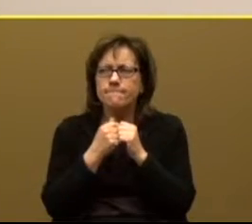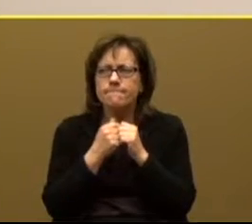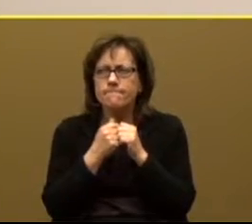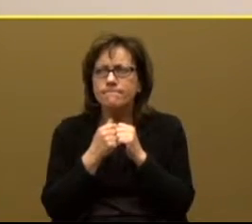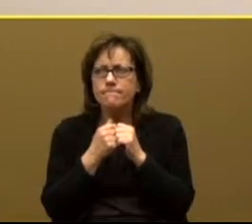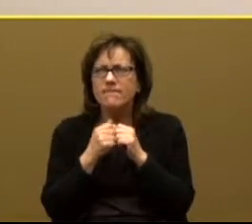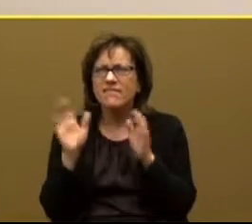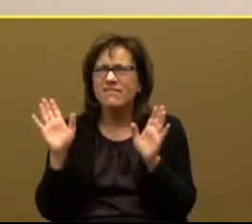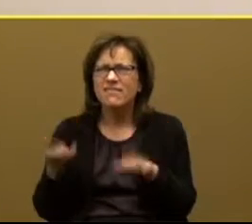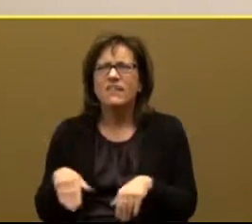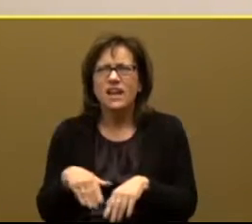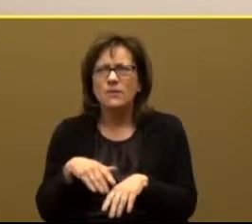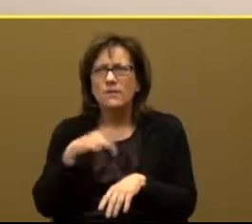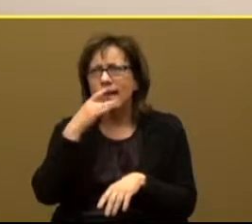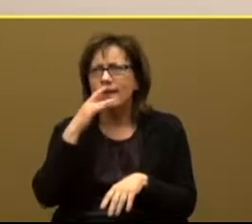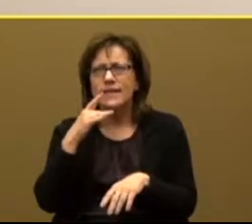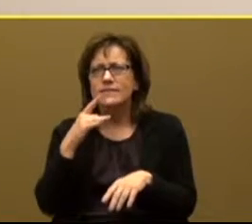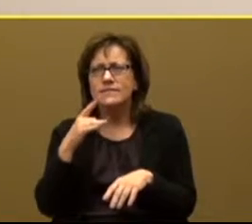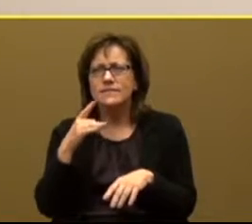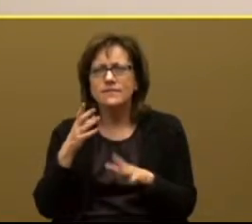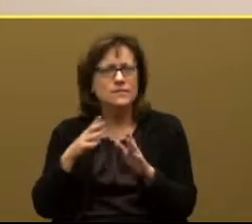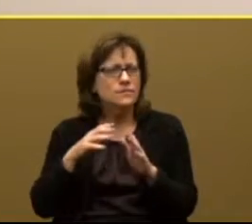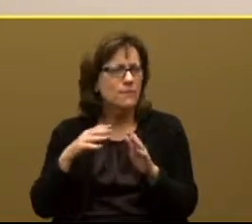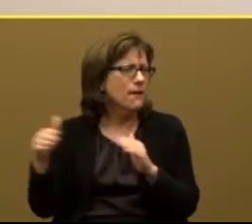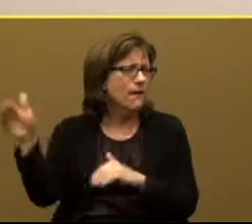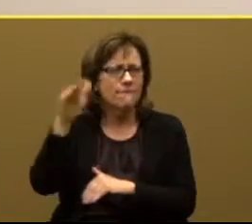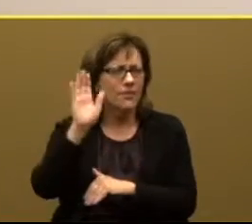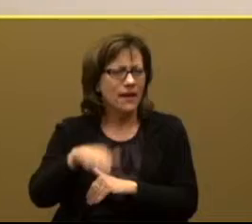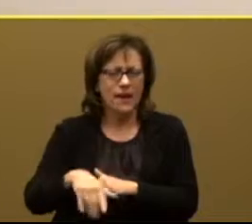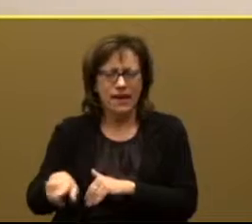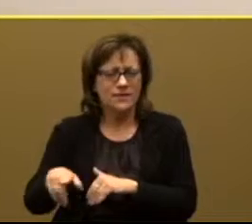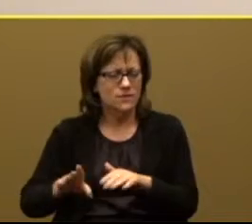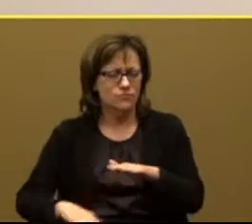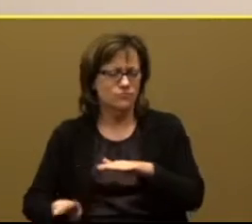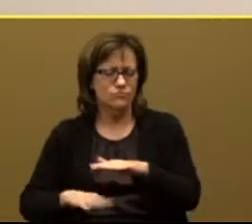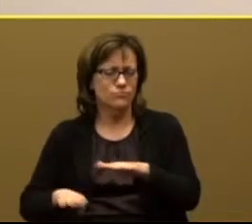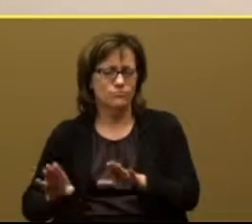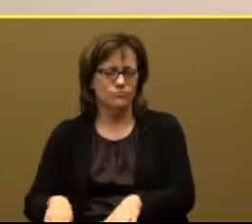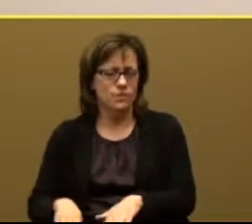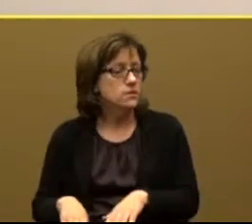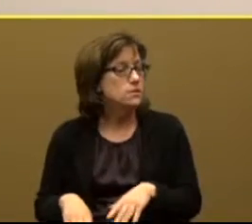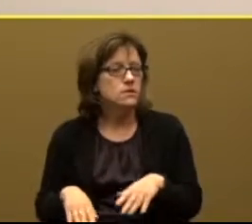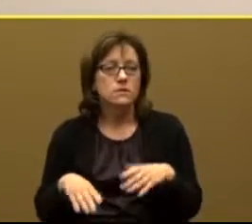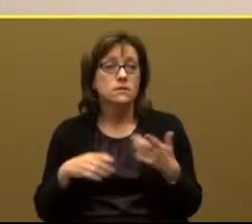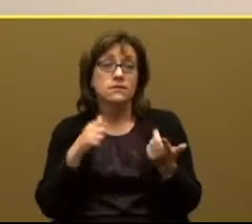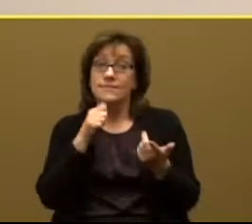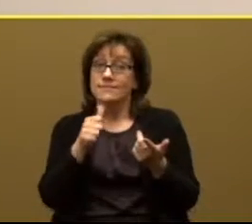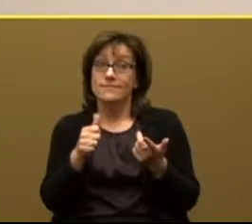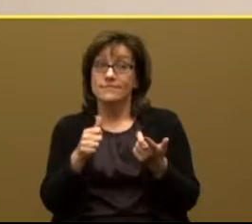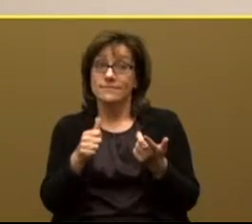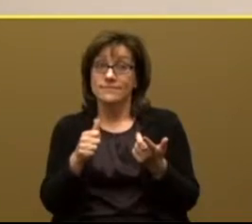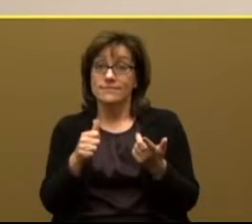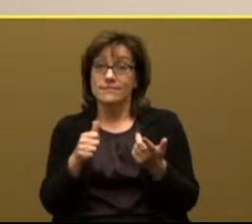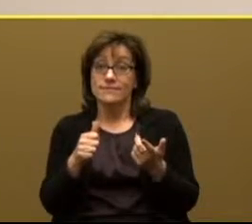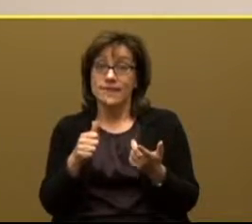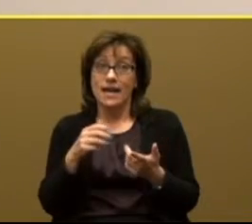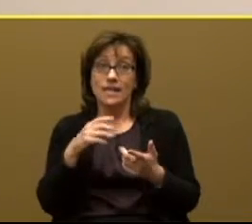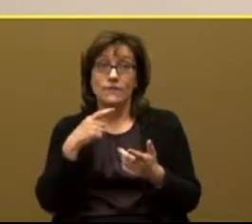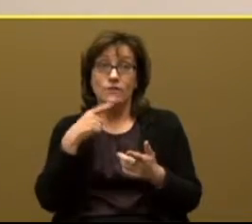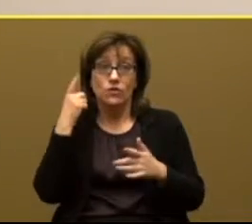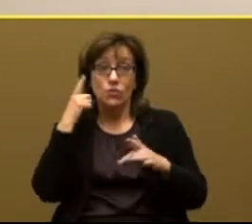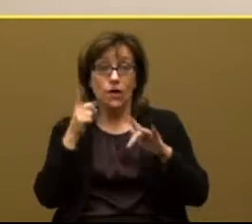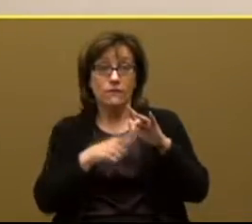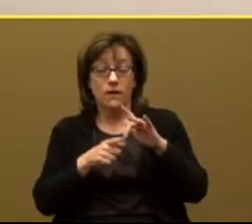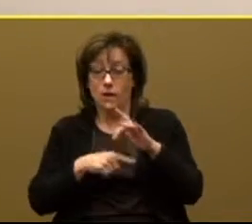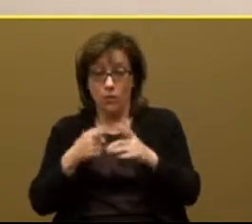kid's beyond PECS, right? Not if you have holes in functions of communication.